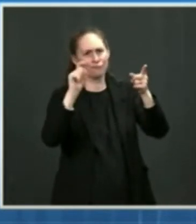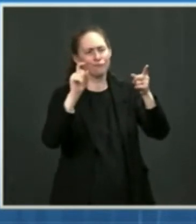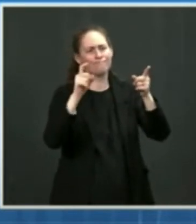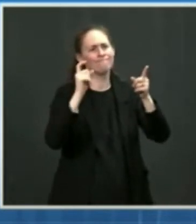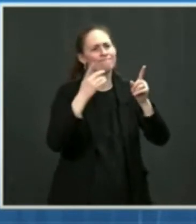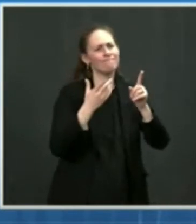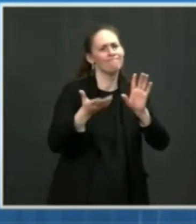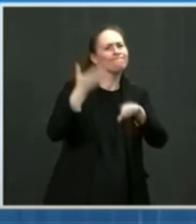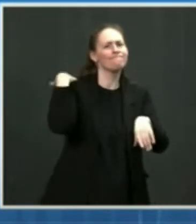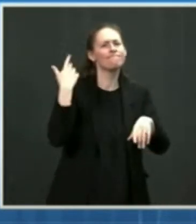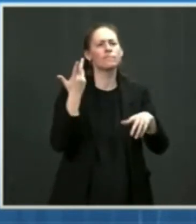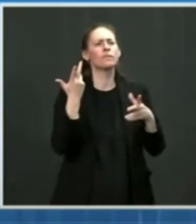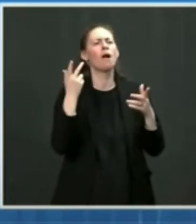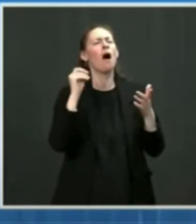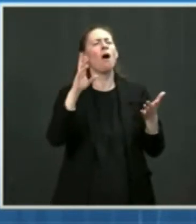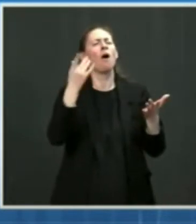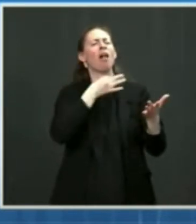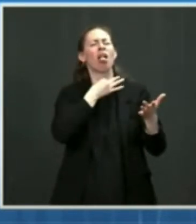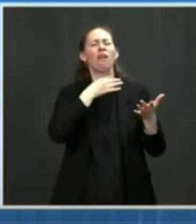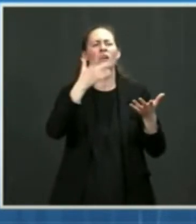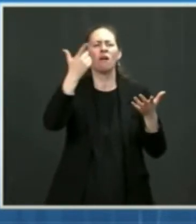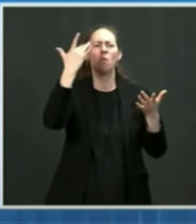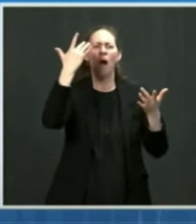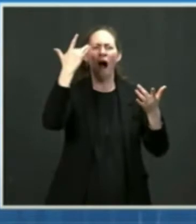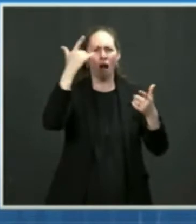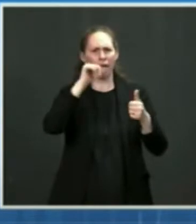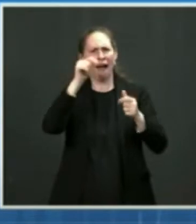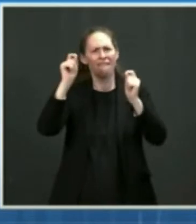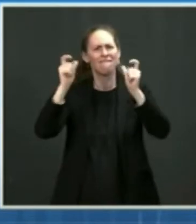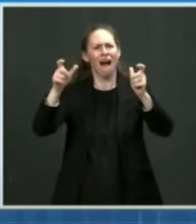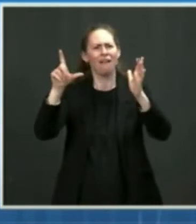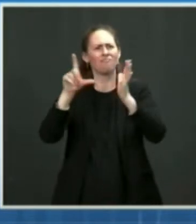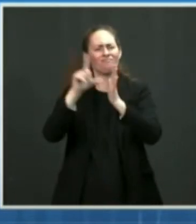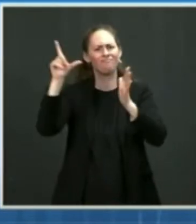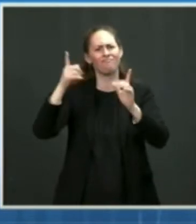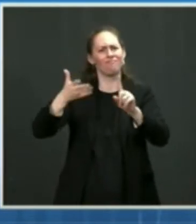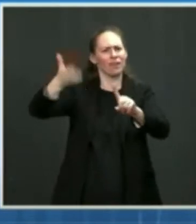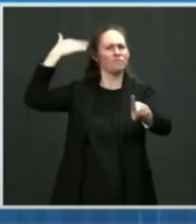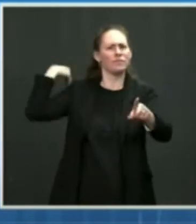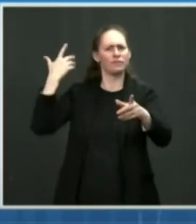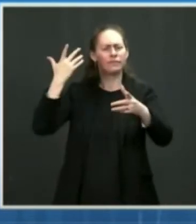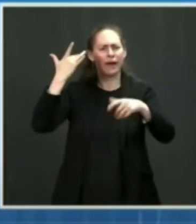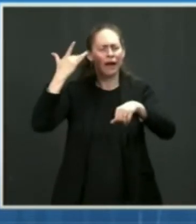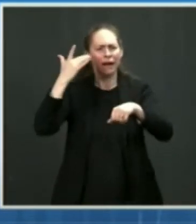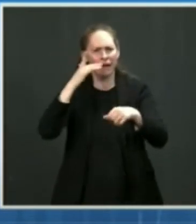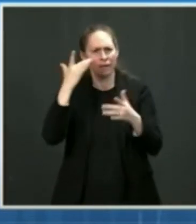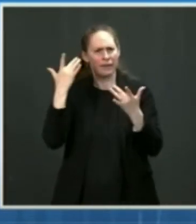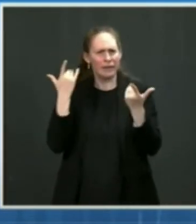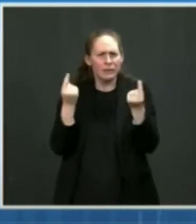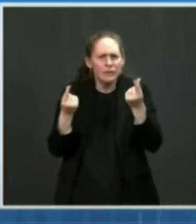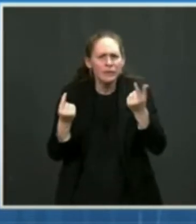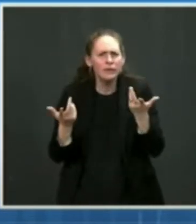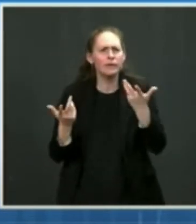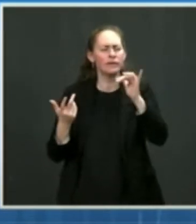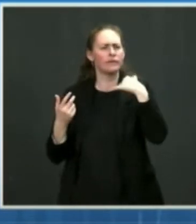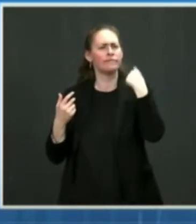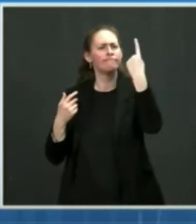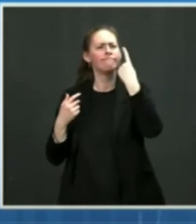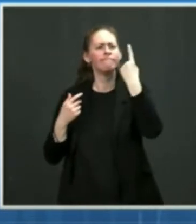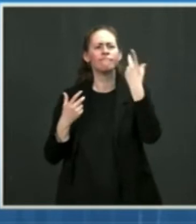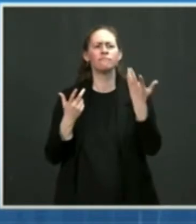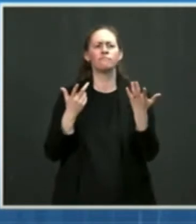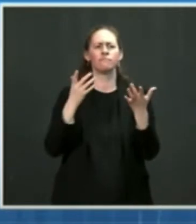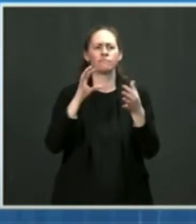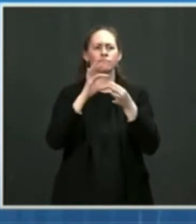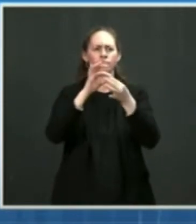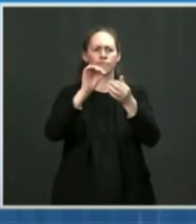this, as well as what specifically are you doing on monoclonal antibodies to the state?